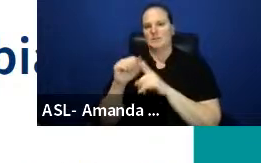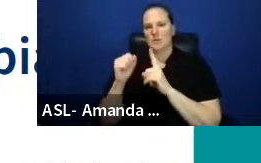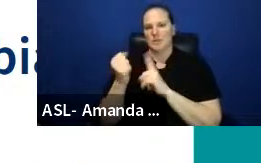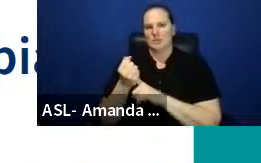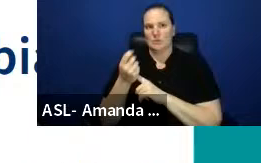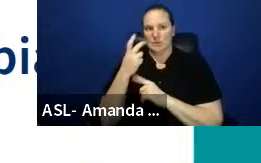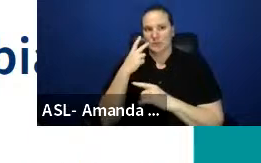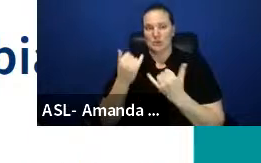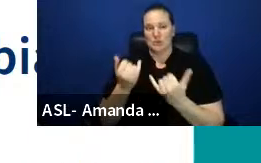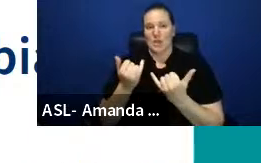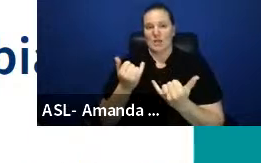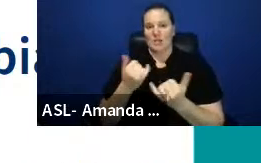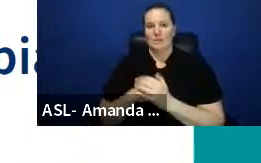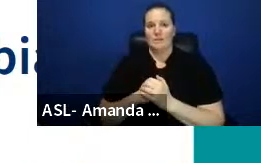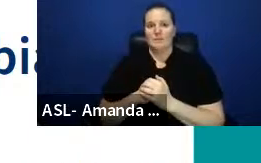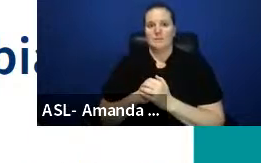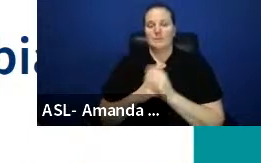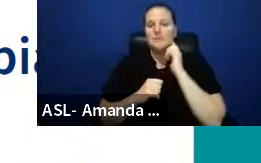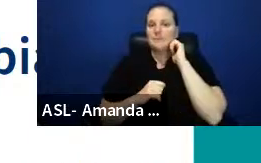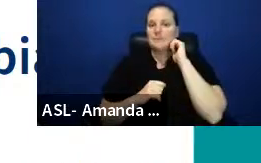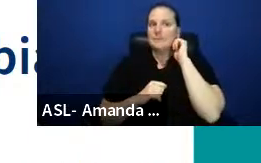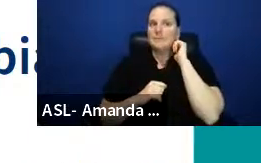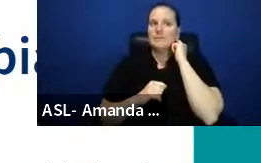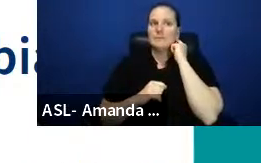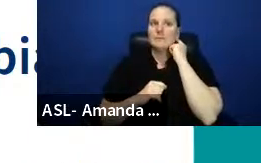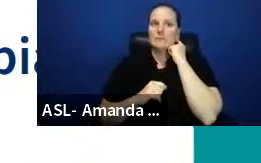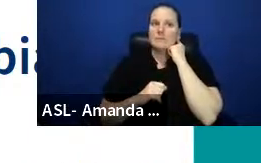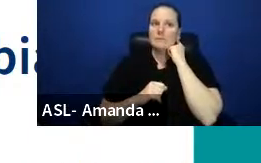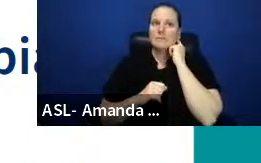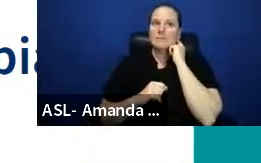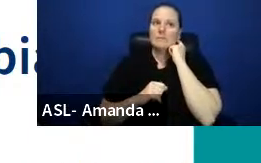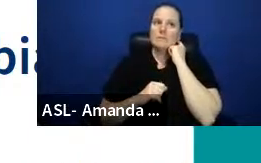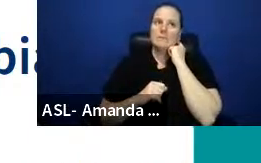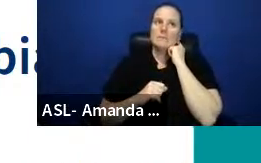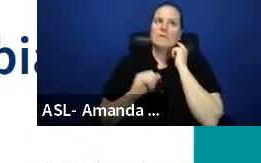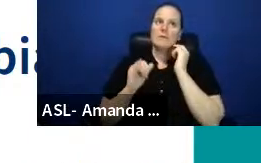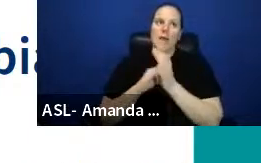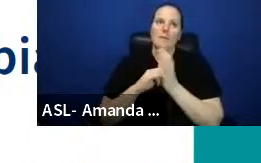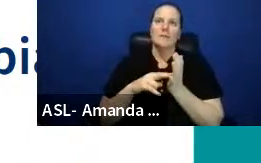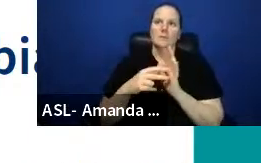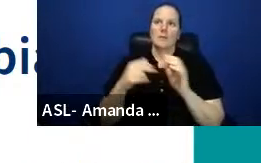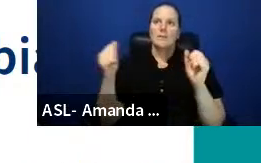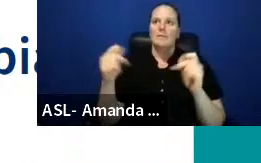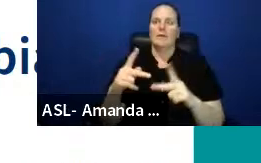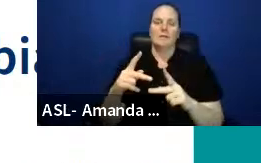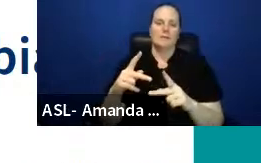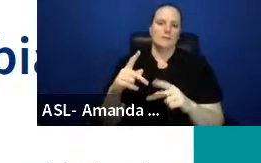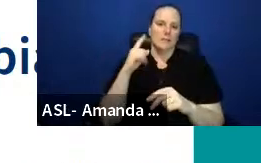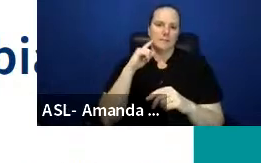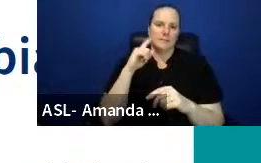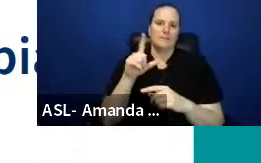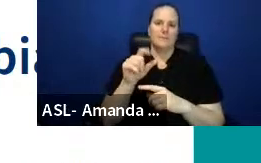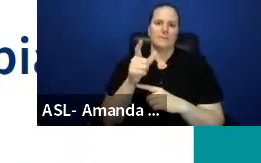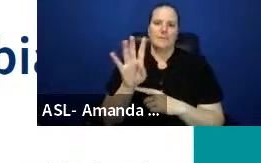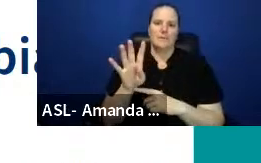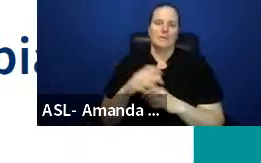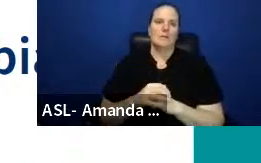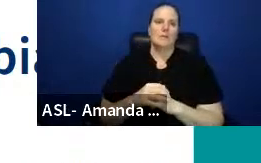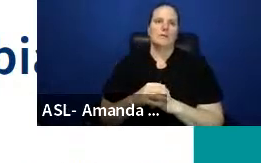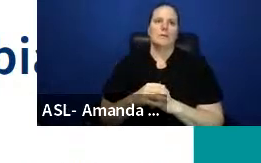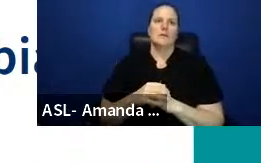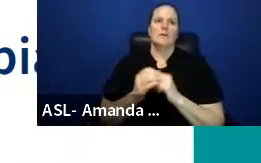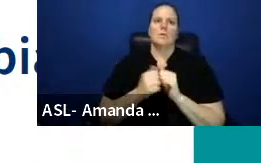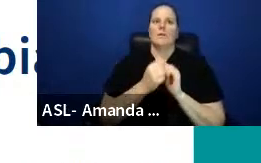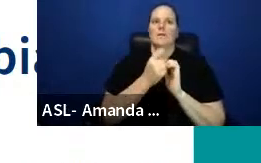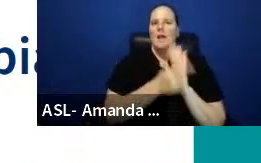seeing today. So this will get us back to where we are in 2024. In terms of